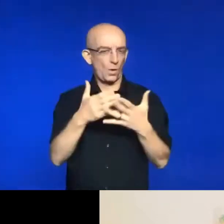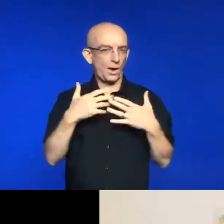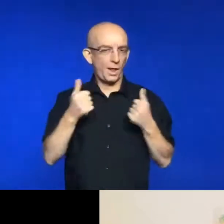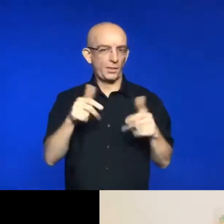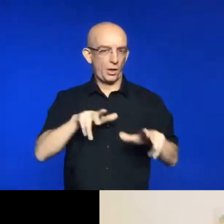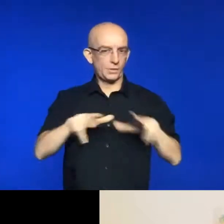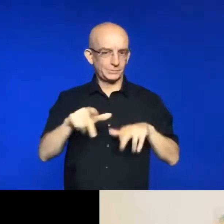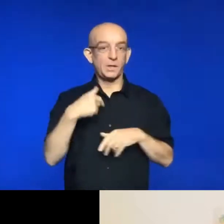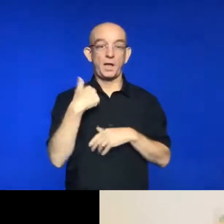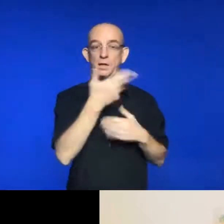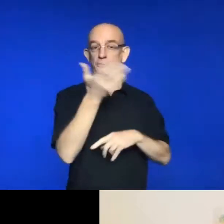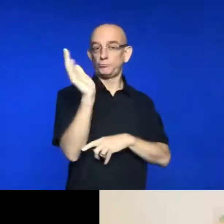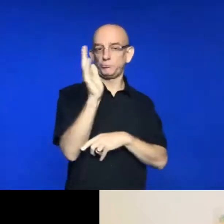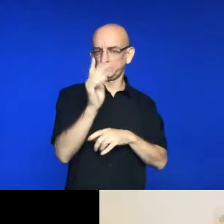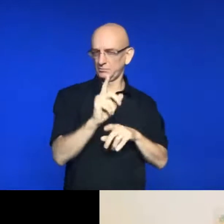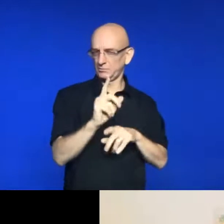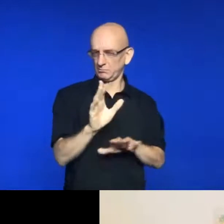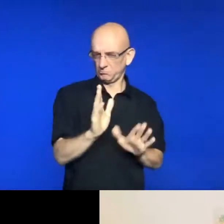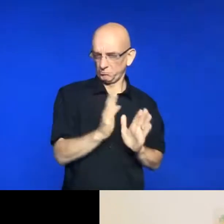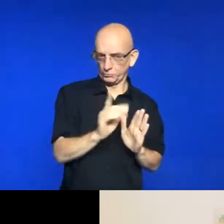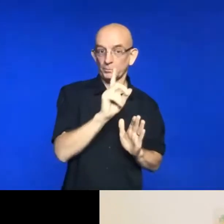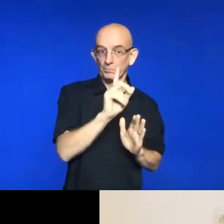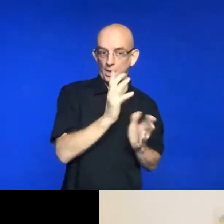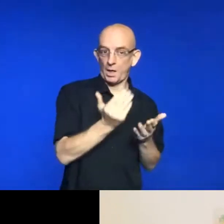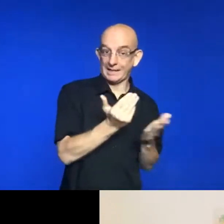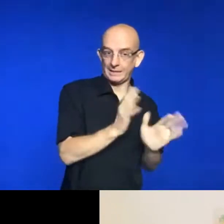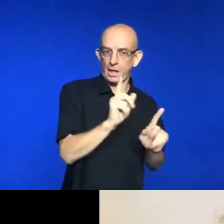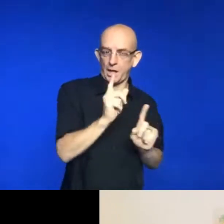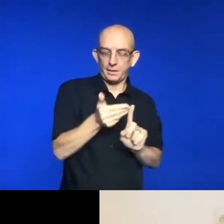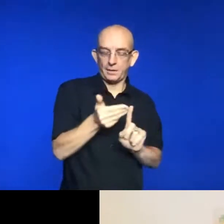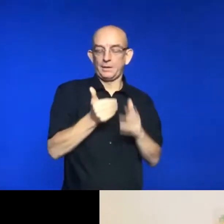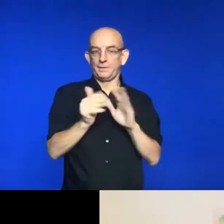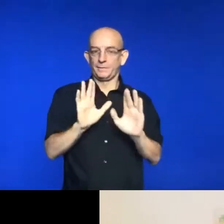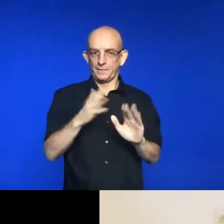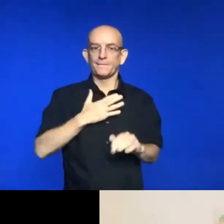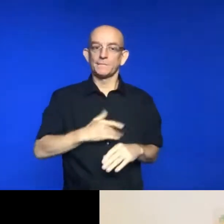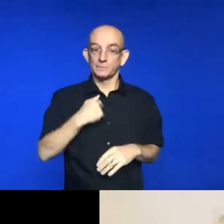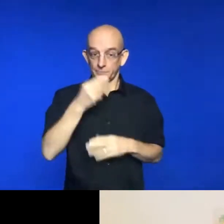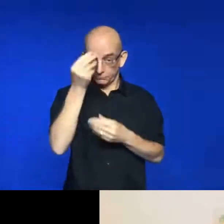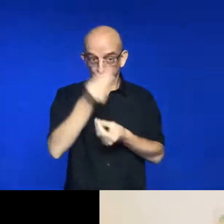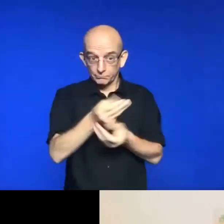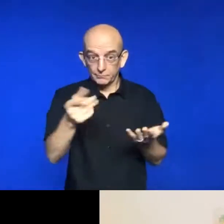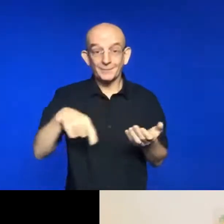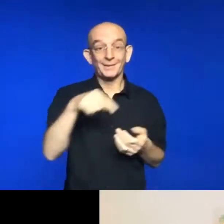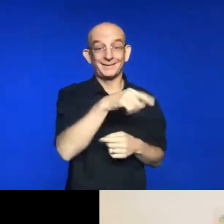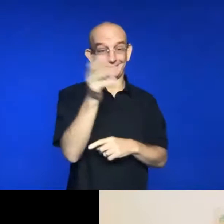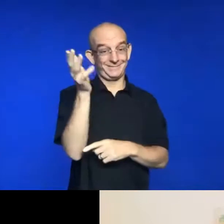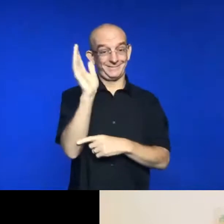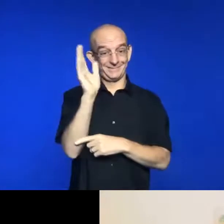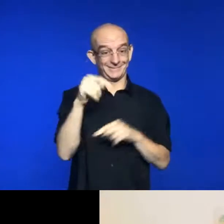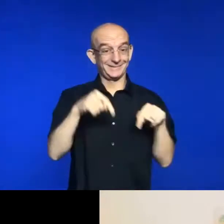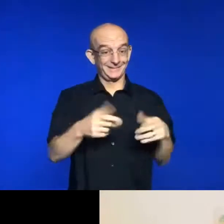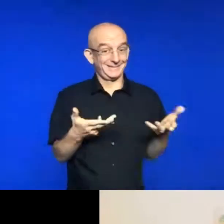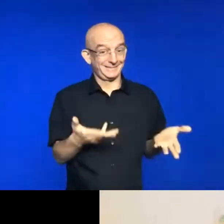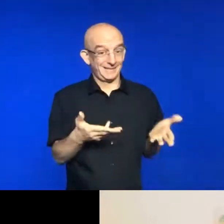session today for us is not only a priority because what we have been living through in